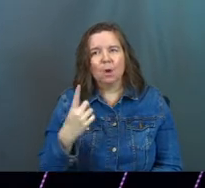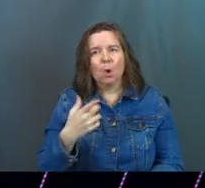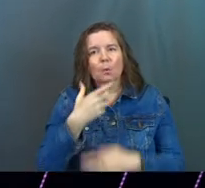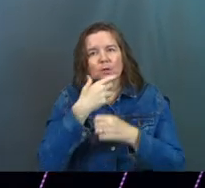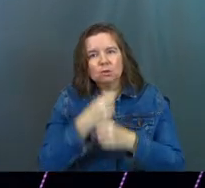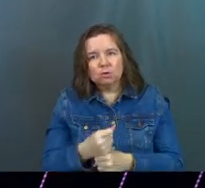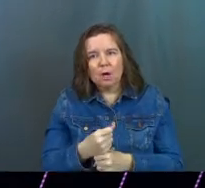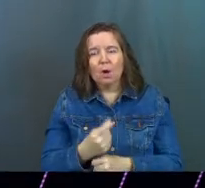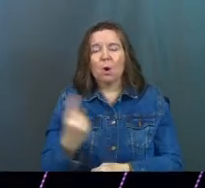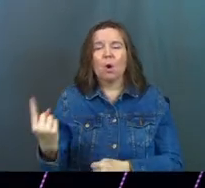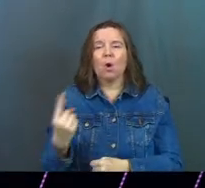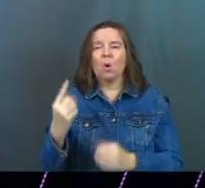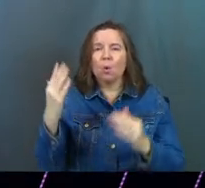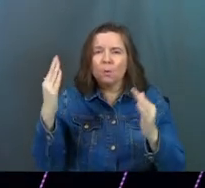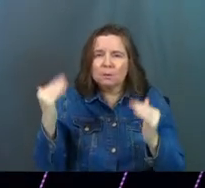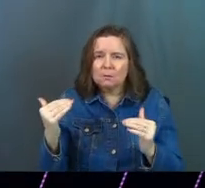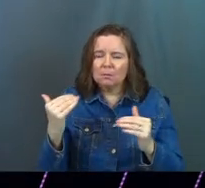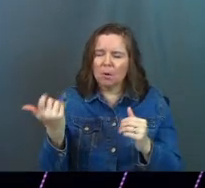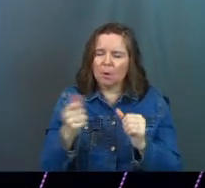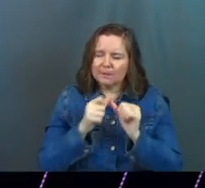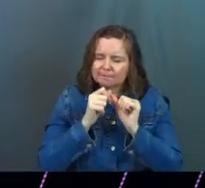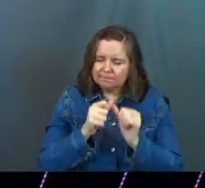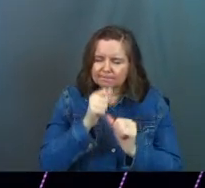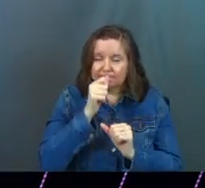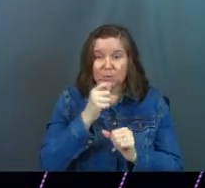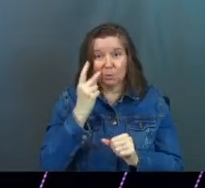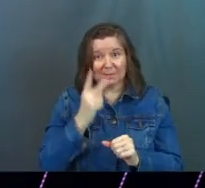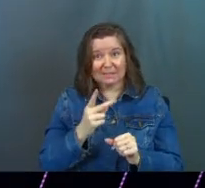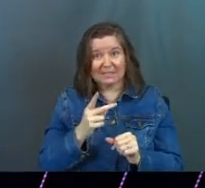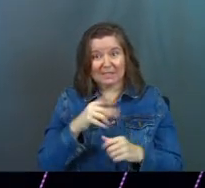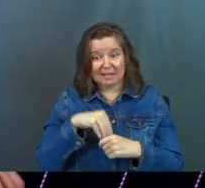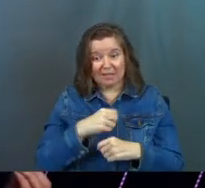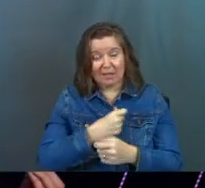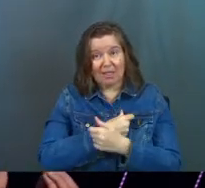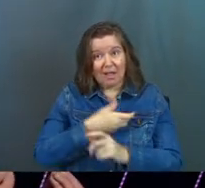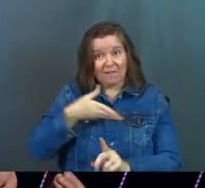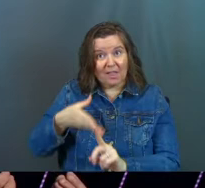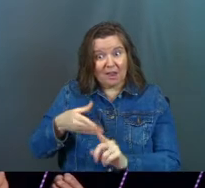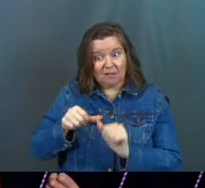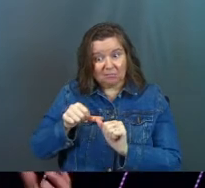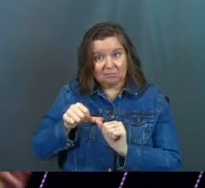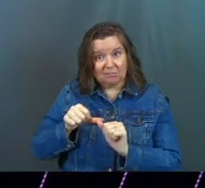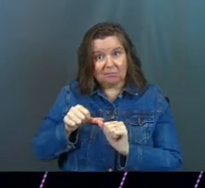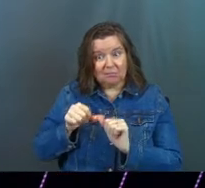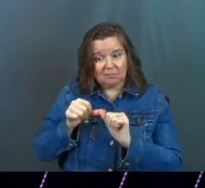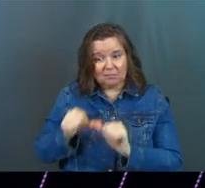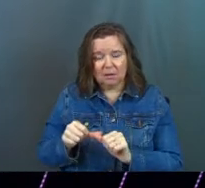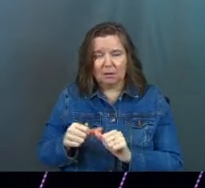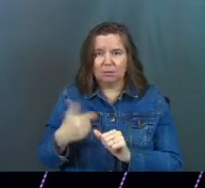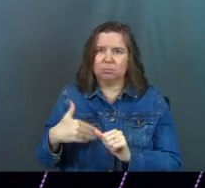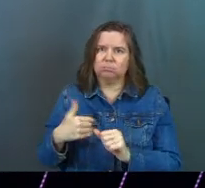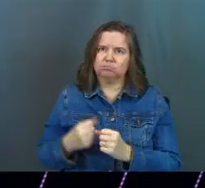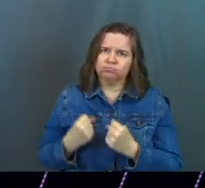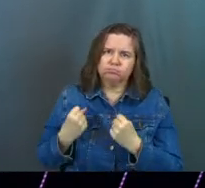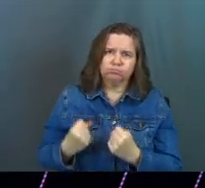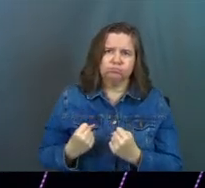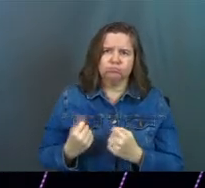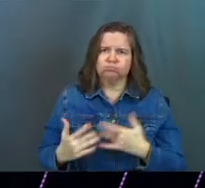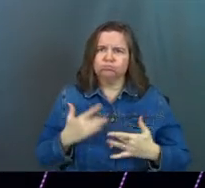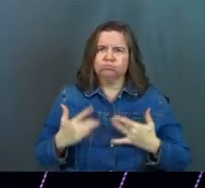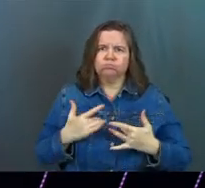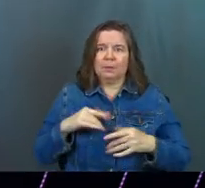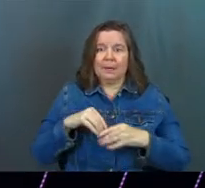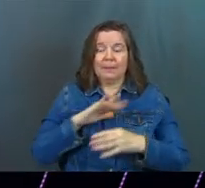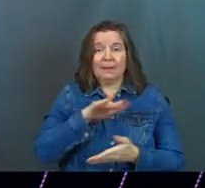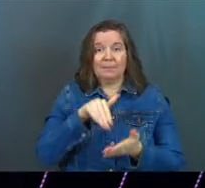Always trusts, always perseveres, always hopes. Do you see the essence of love there? What a fierce fire it could be